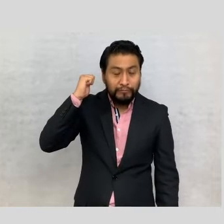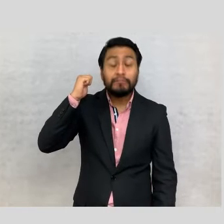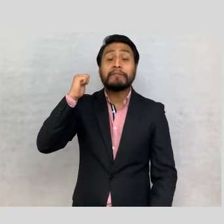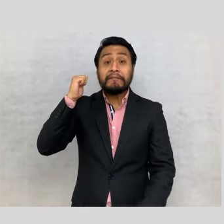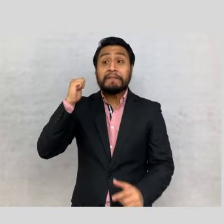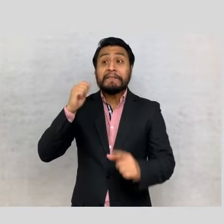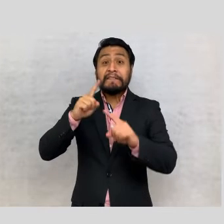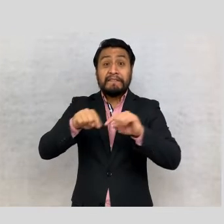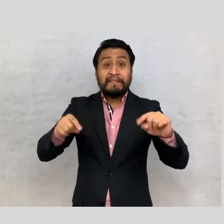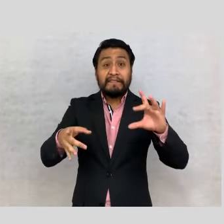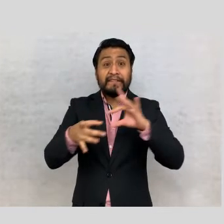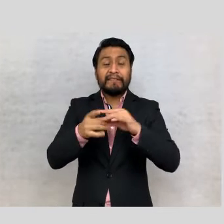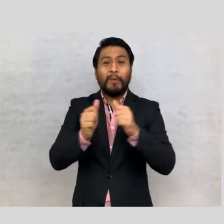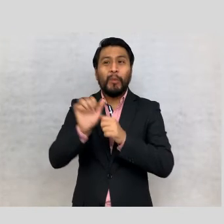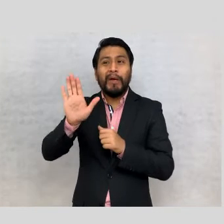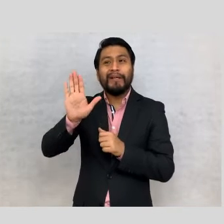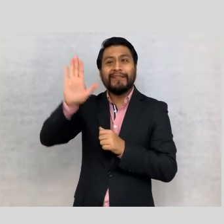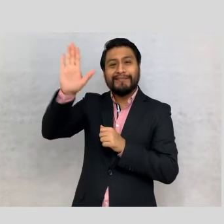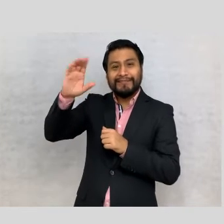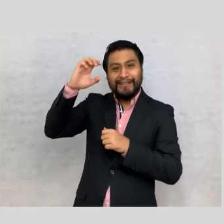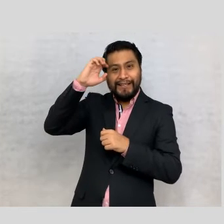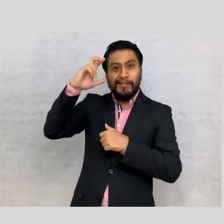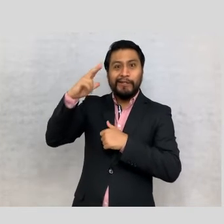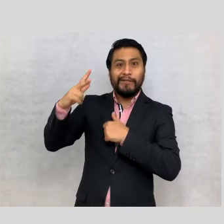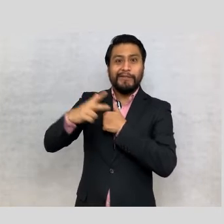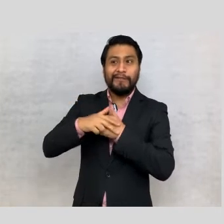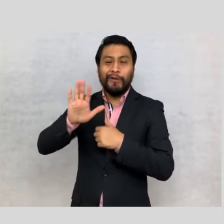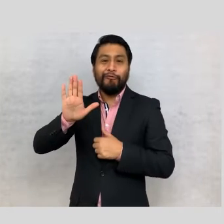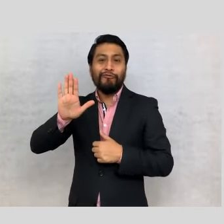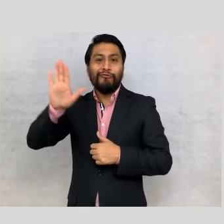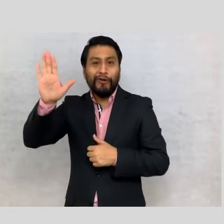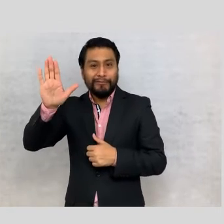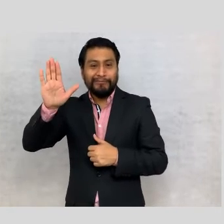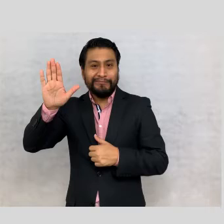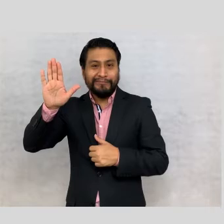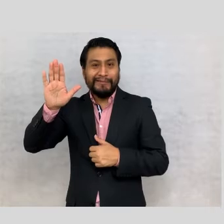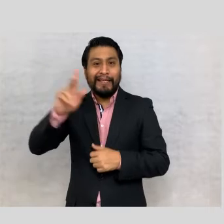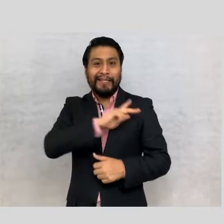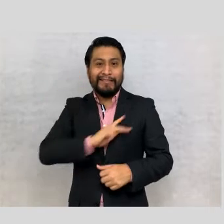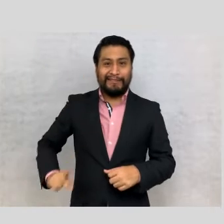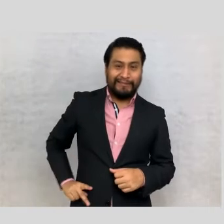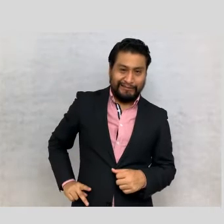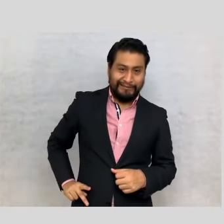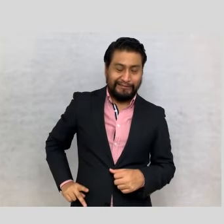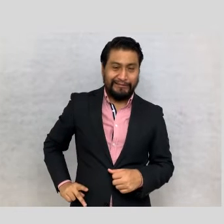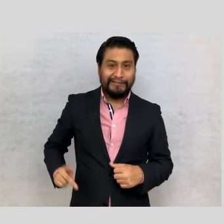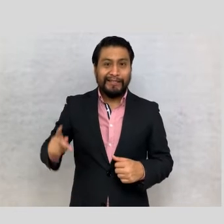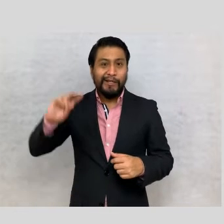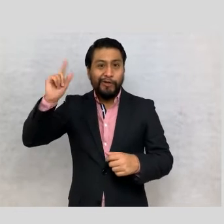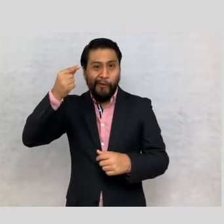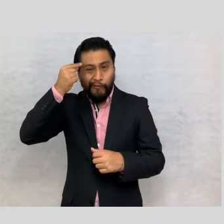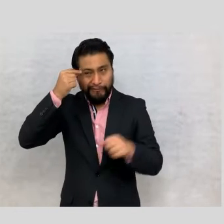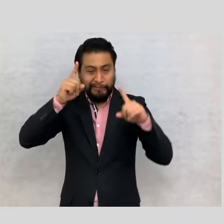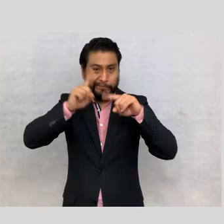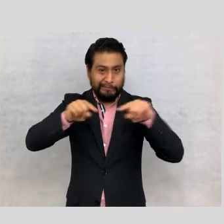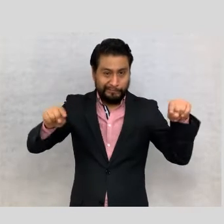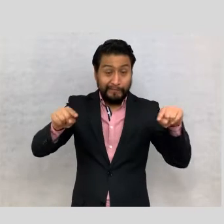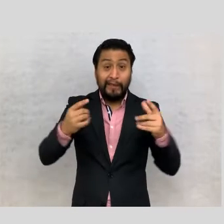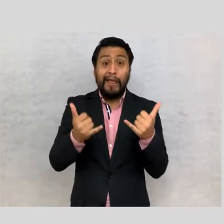strengthened with European totalitarian regimes, we find that